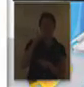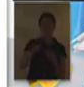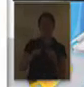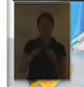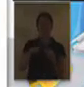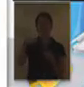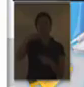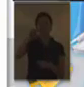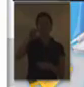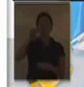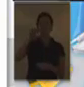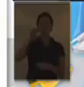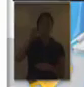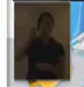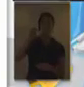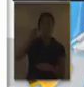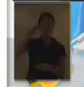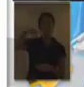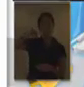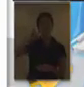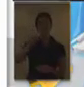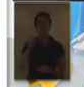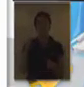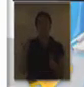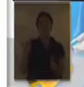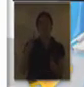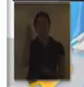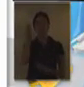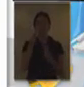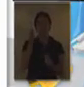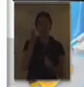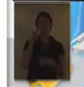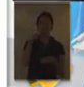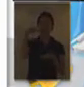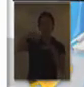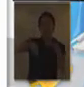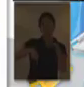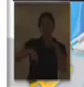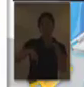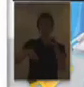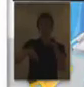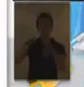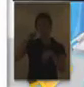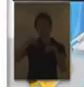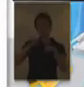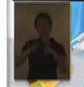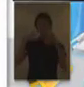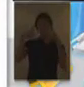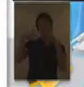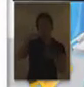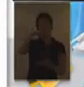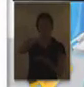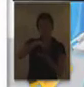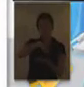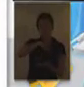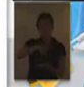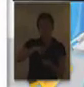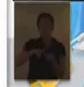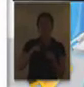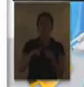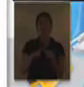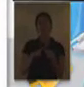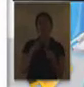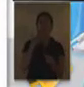heating. Geothermal energy, the opportunity of having a hole into the ground. We have